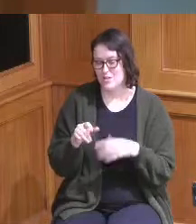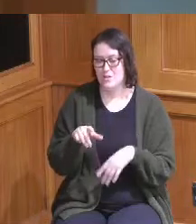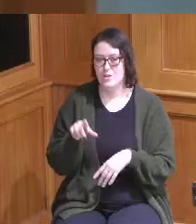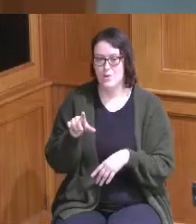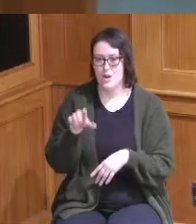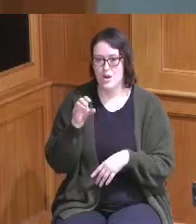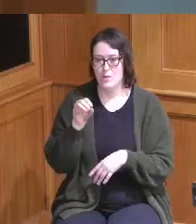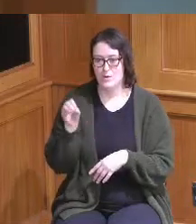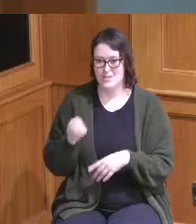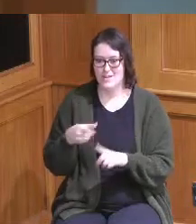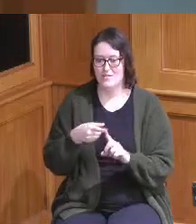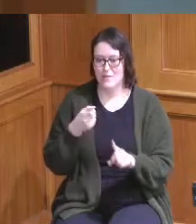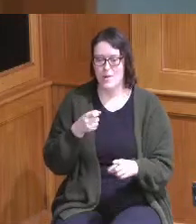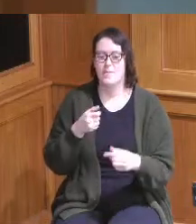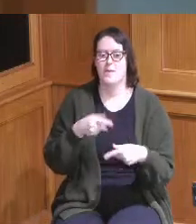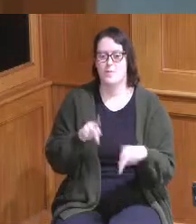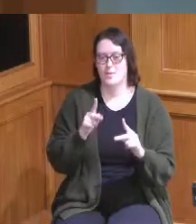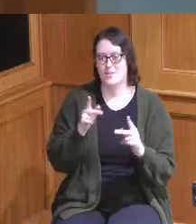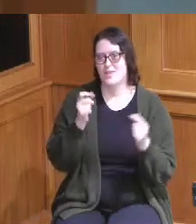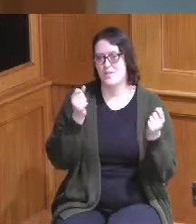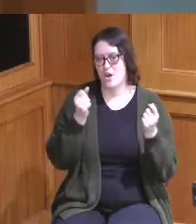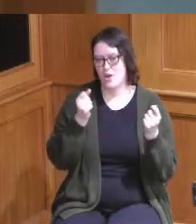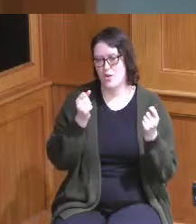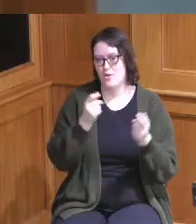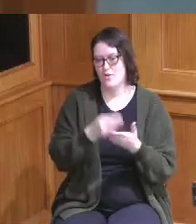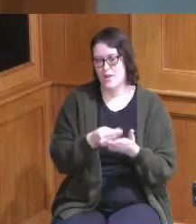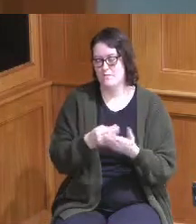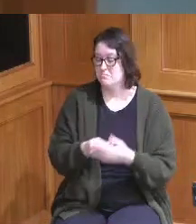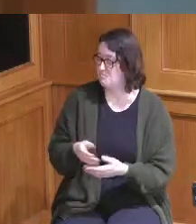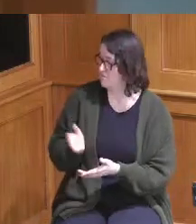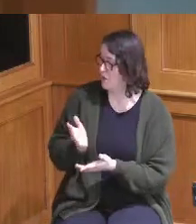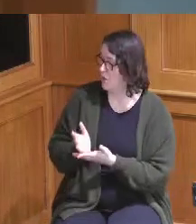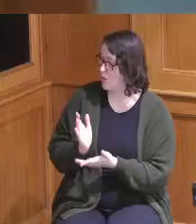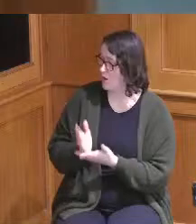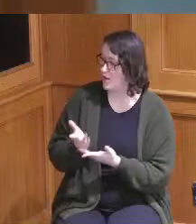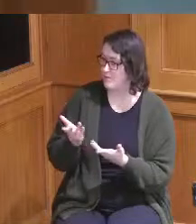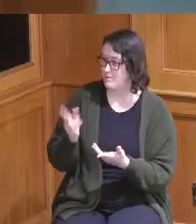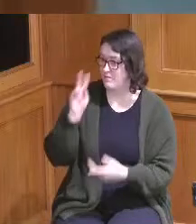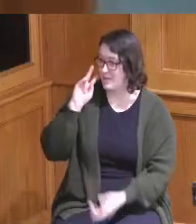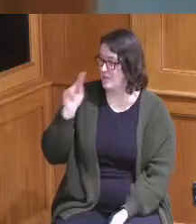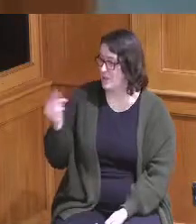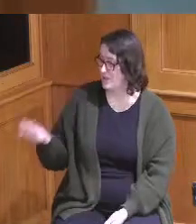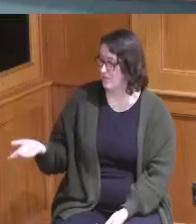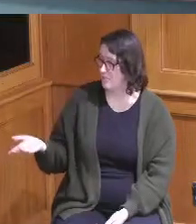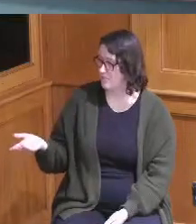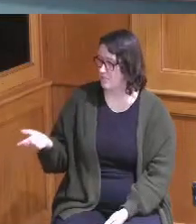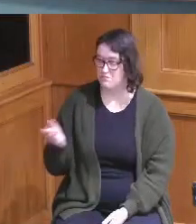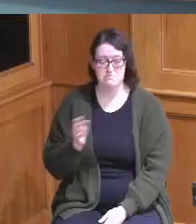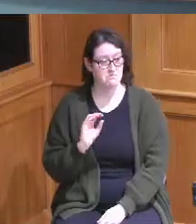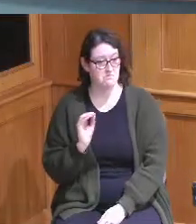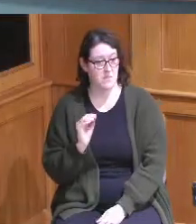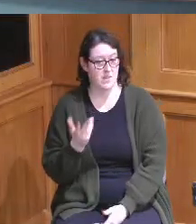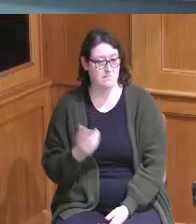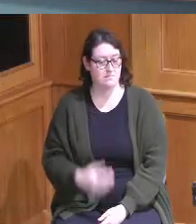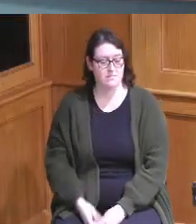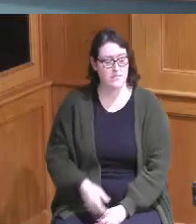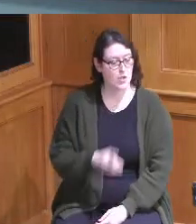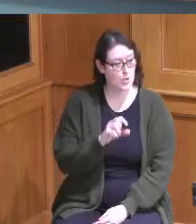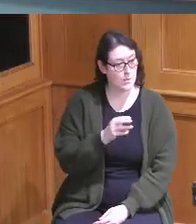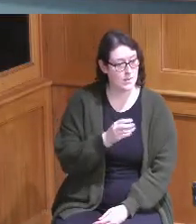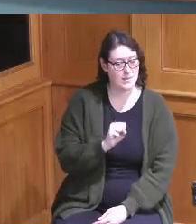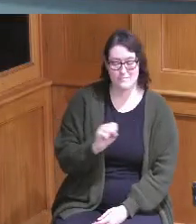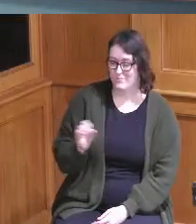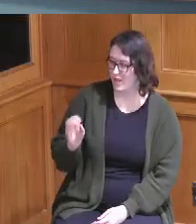out of permissive auto funds. All right. I'll open up Vice President Treehouse. Any questions? No questions. Commissioner Dumas.